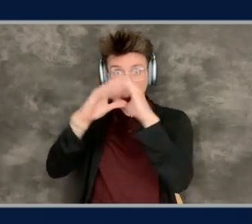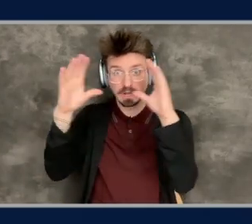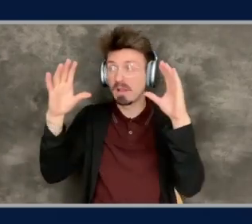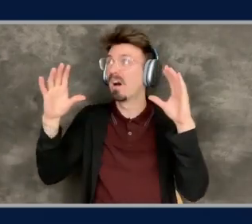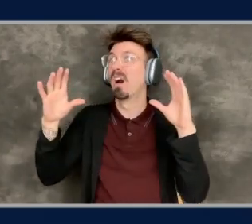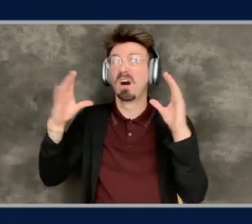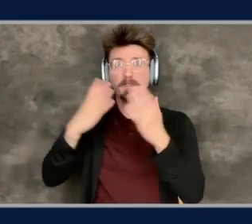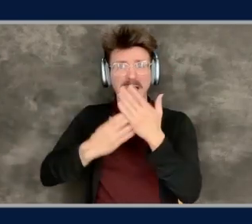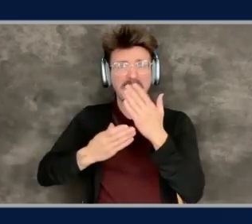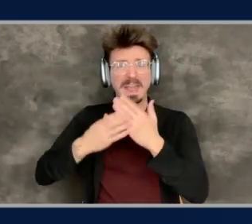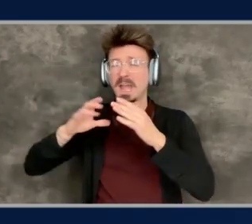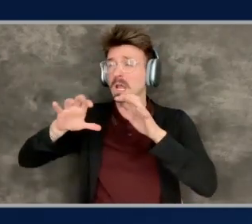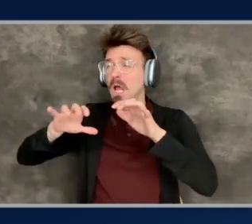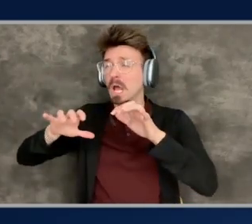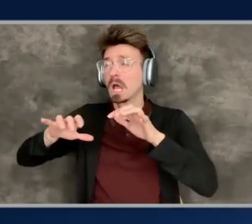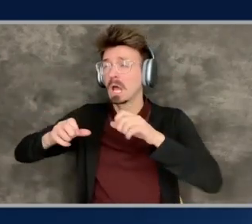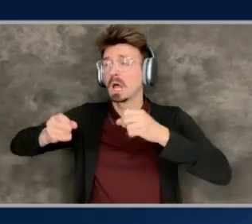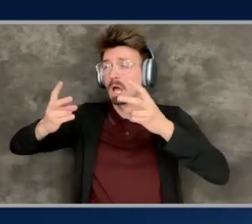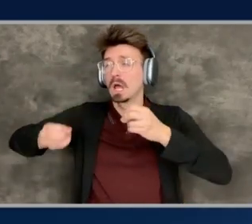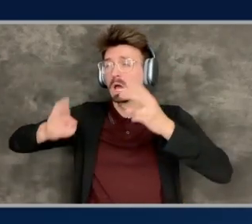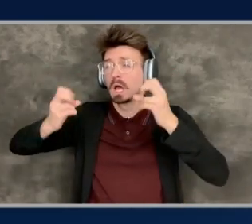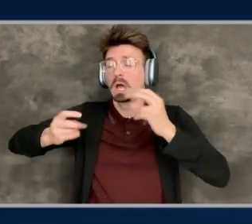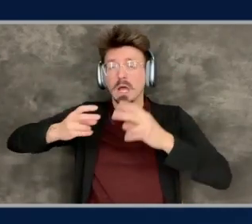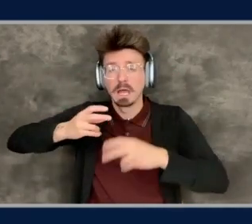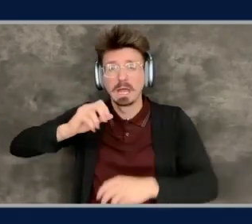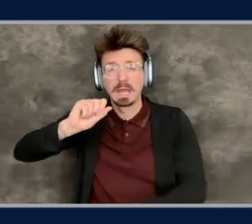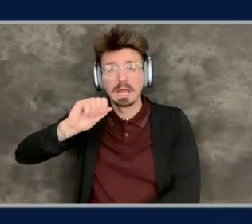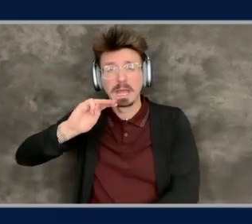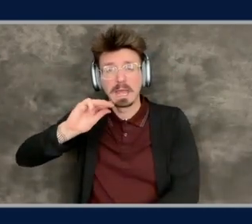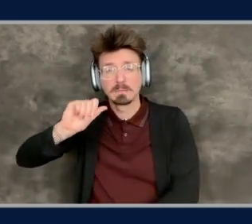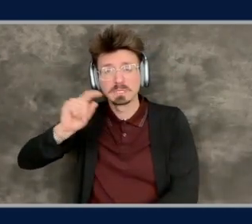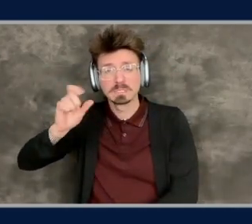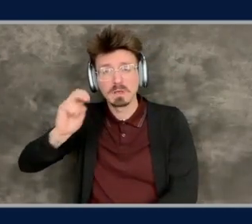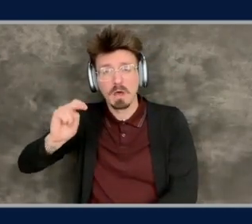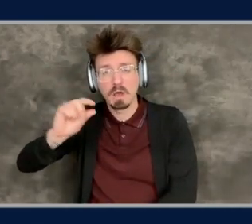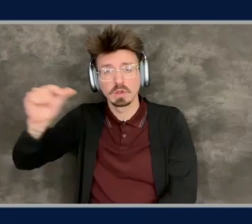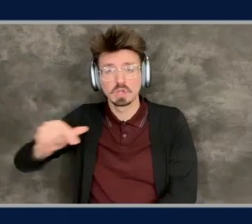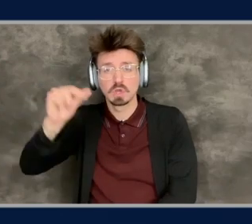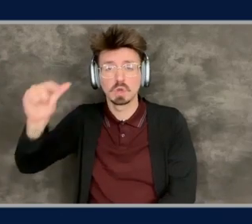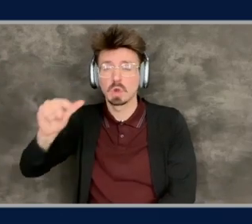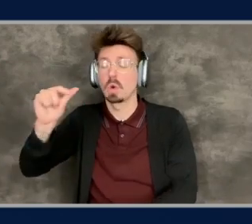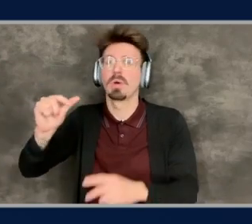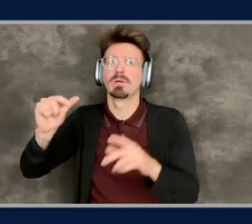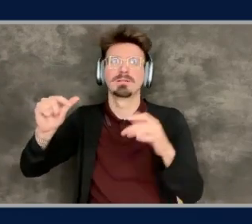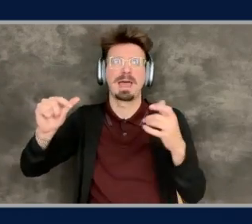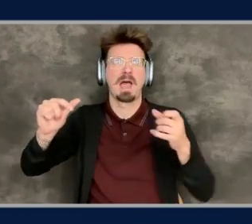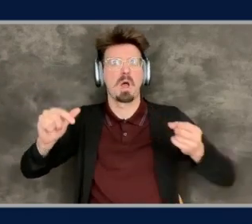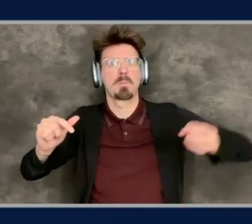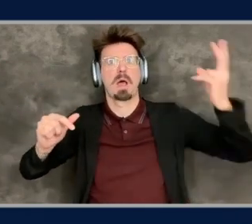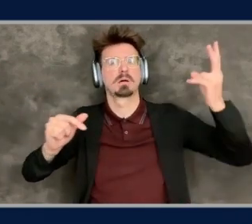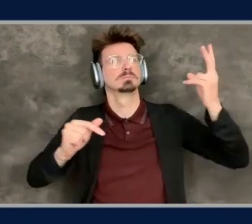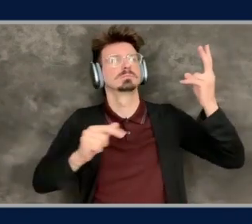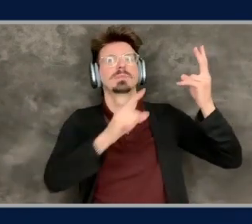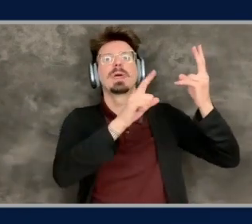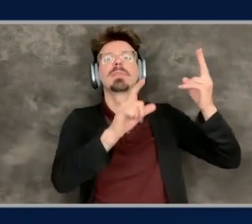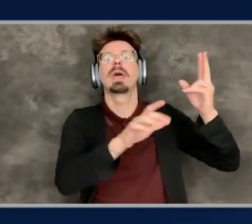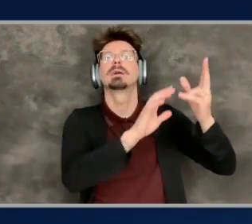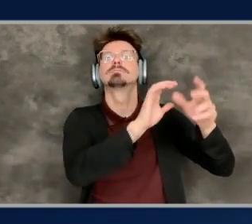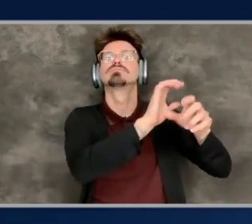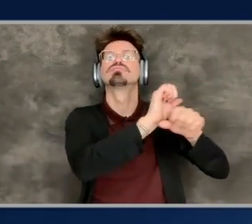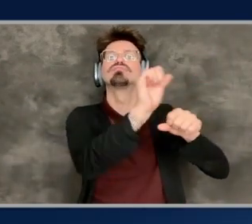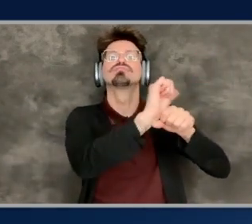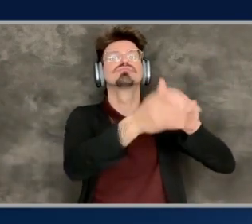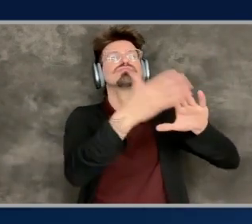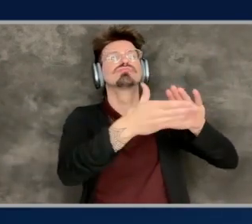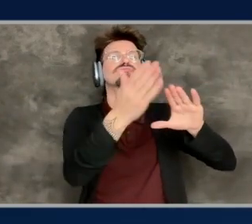it to Amazon Q to actually take care of most of the work. Right. Yeah. And then you leverage the benefits out of it and bring in the development team